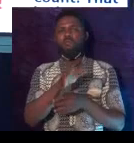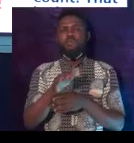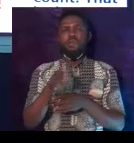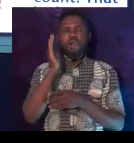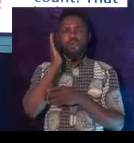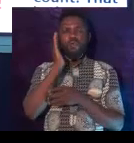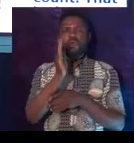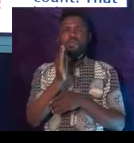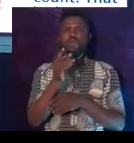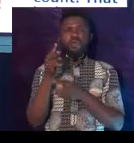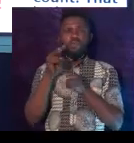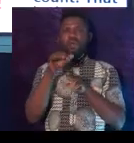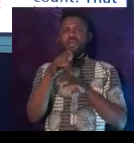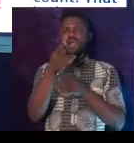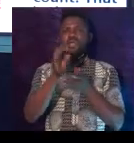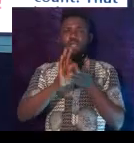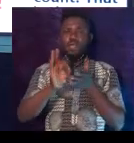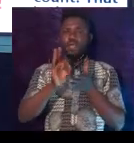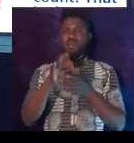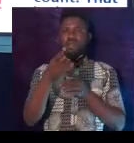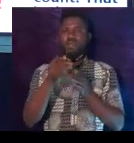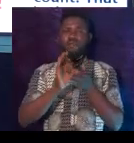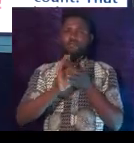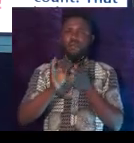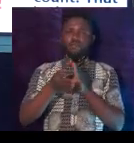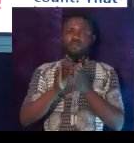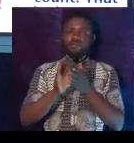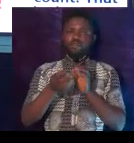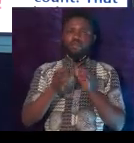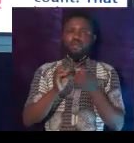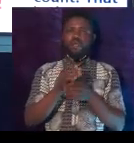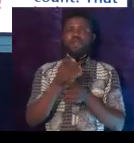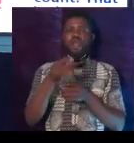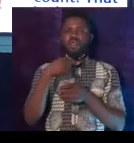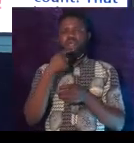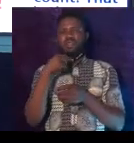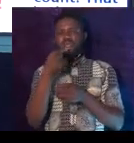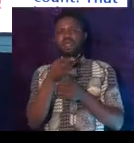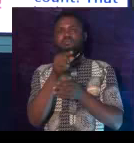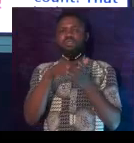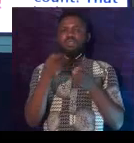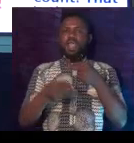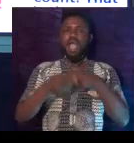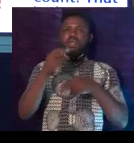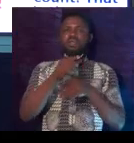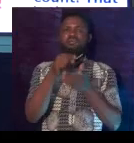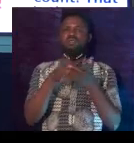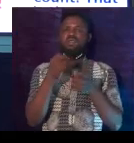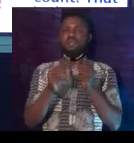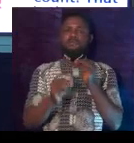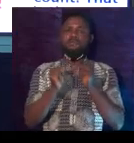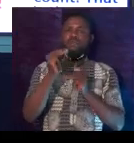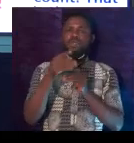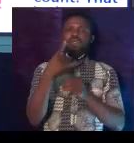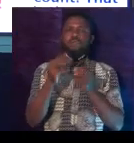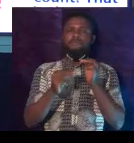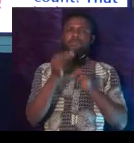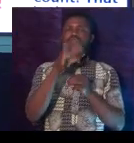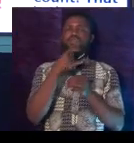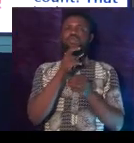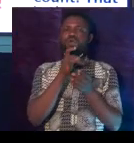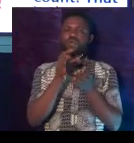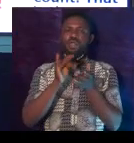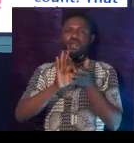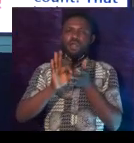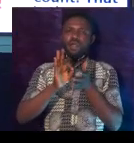Sometimes pupils will look at the count, the frequency, and say, oh, this is the highest frequency, and so this is the mode. The mode